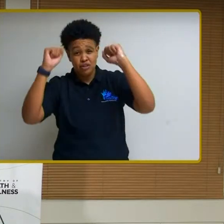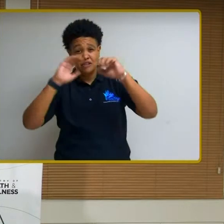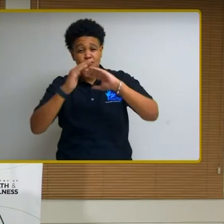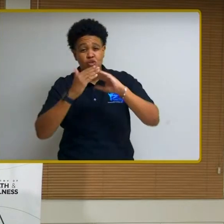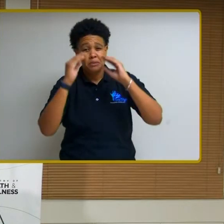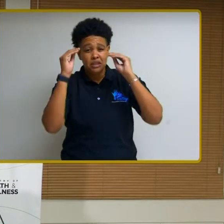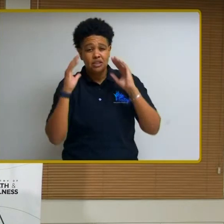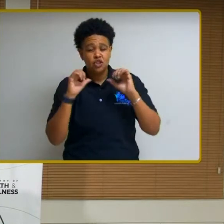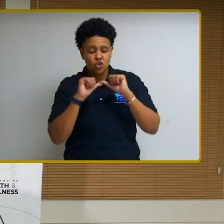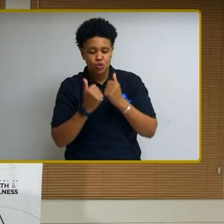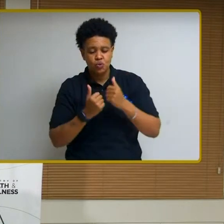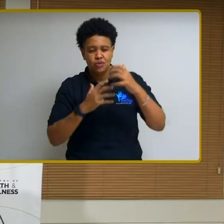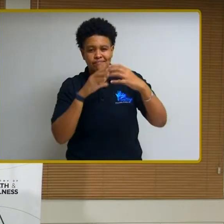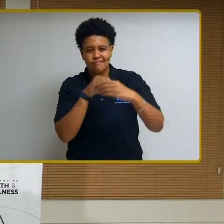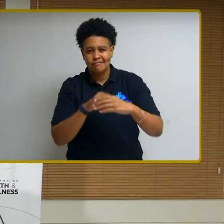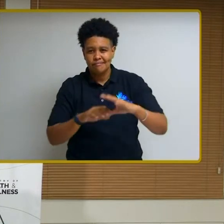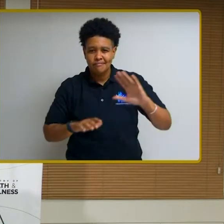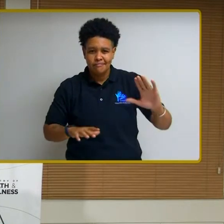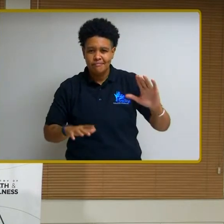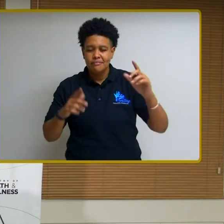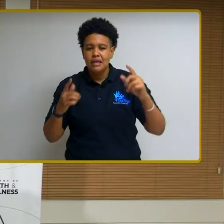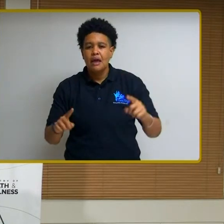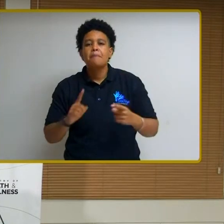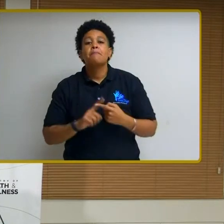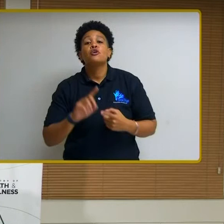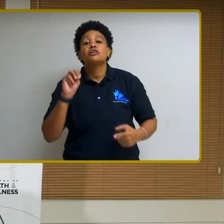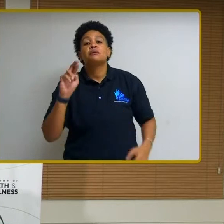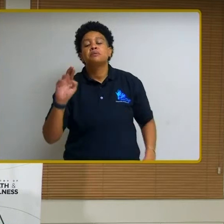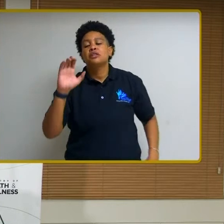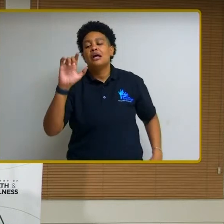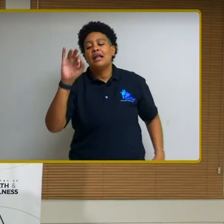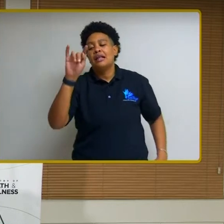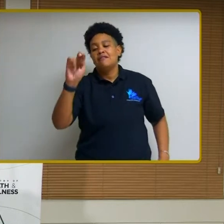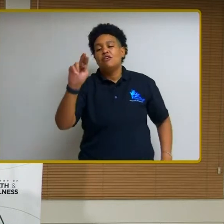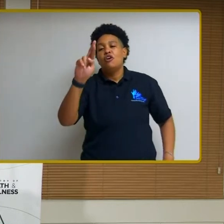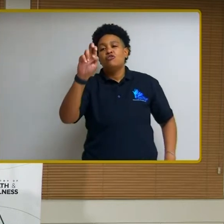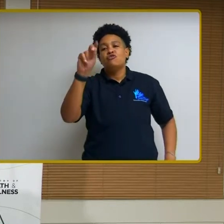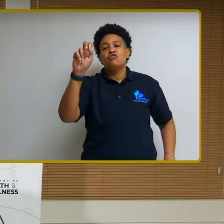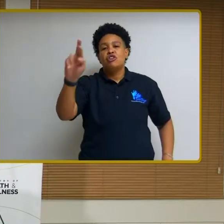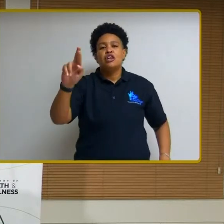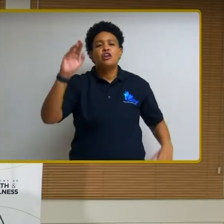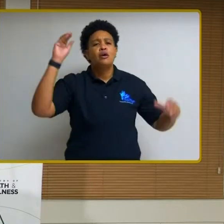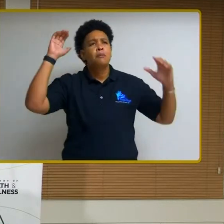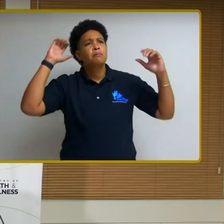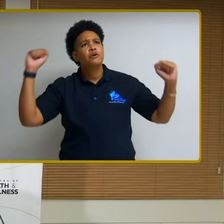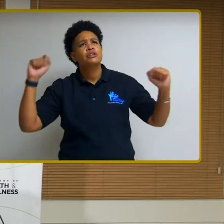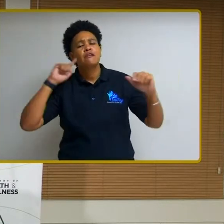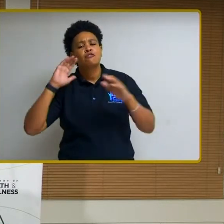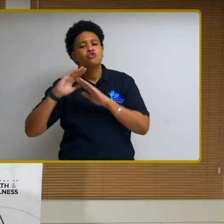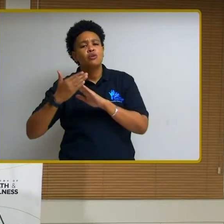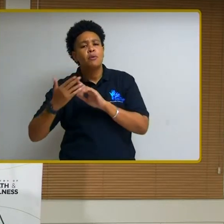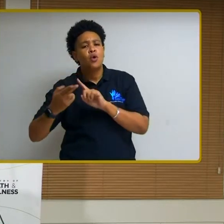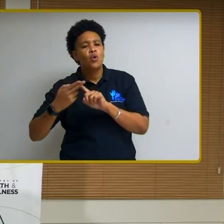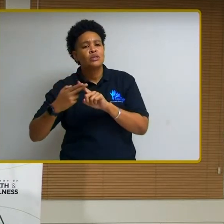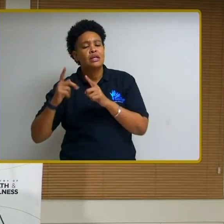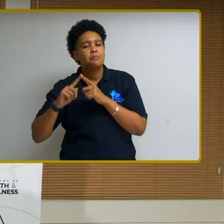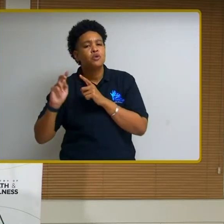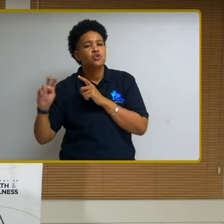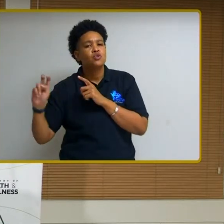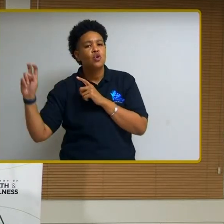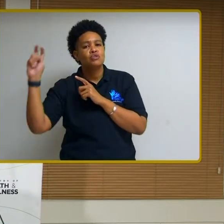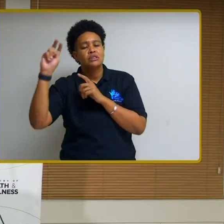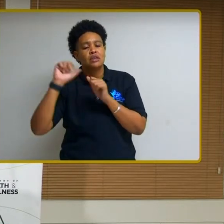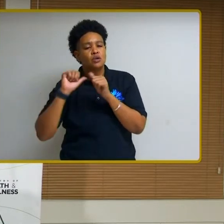Teachers Association, and Mr. Clifton Reeder, President of the Jamaica Hotel and Tourist